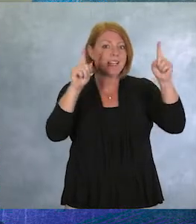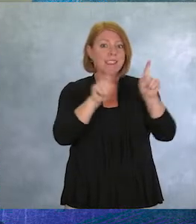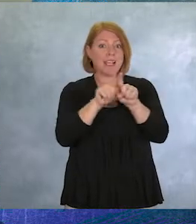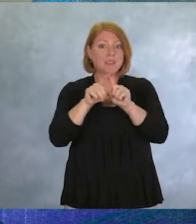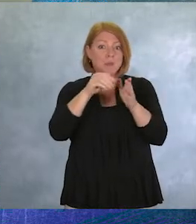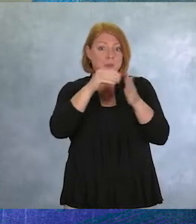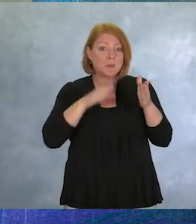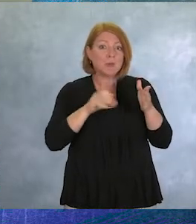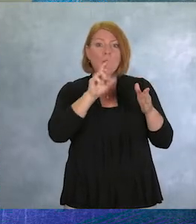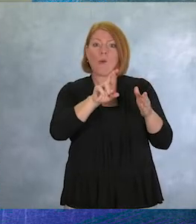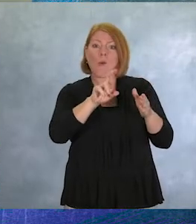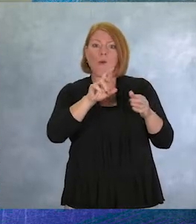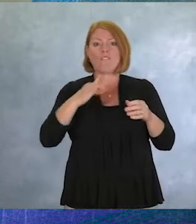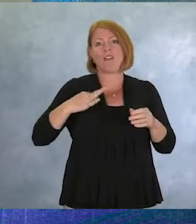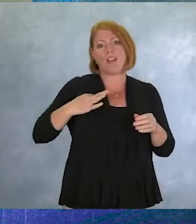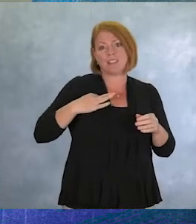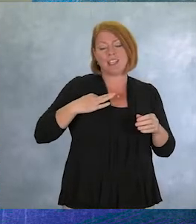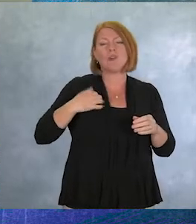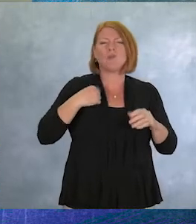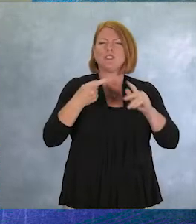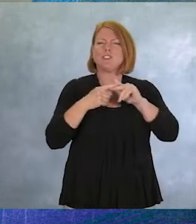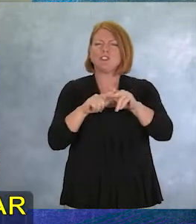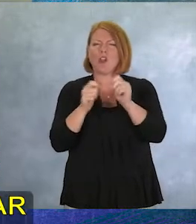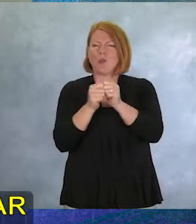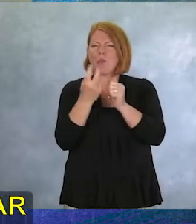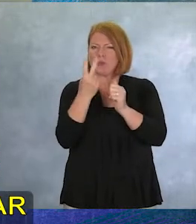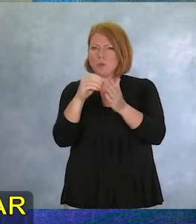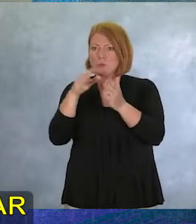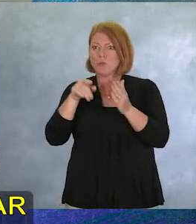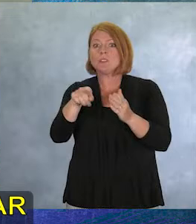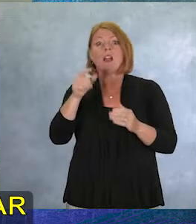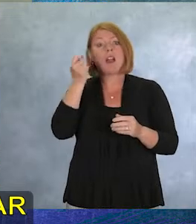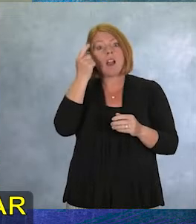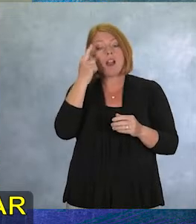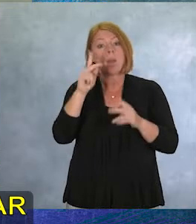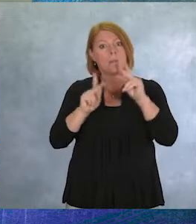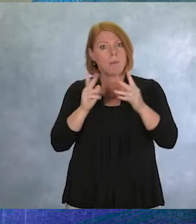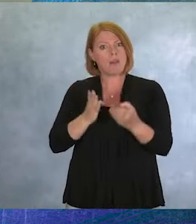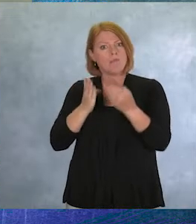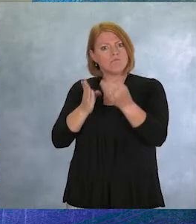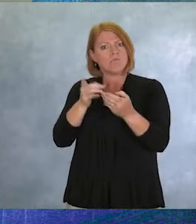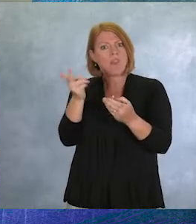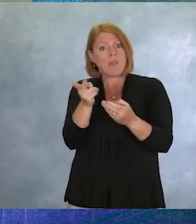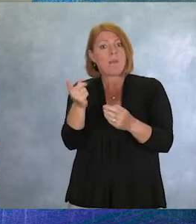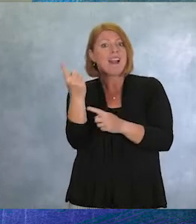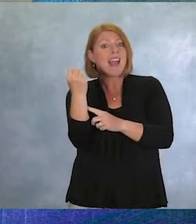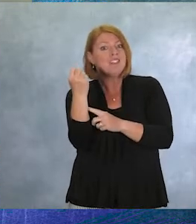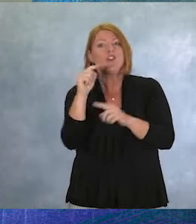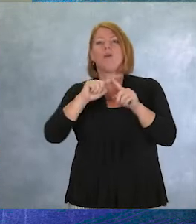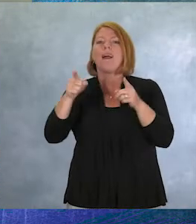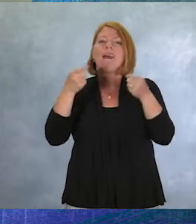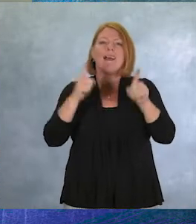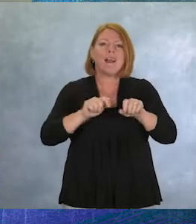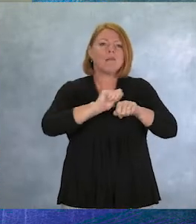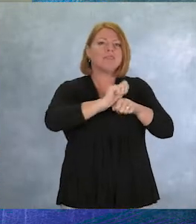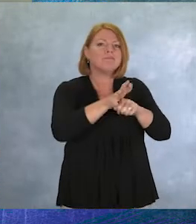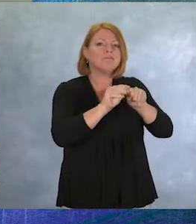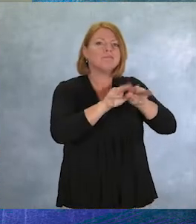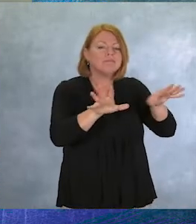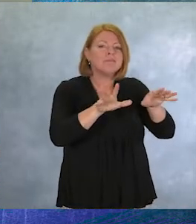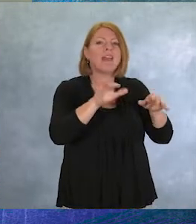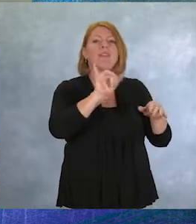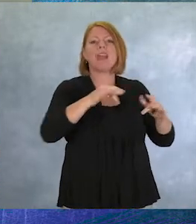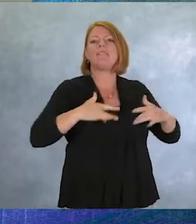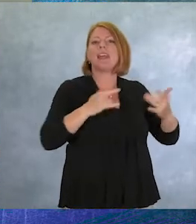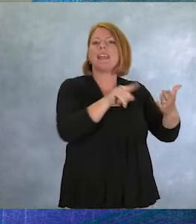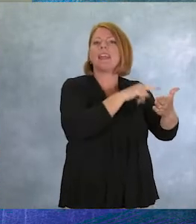or volunteer. We're going to start with 2 students who were nominated last year, but due to the pandemic, then canceled event, they were